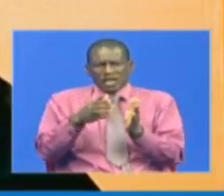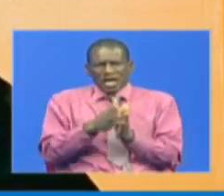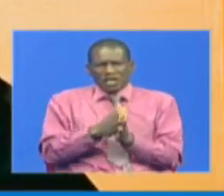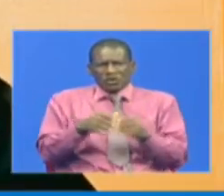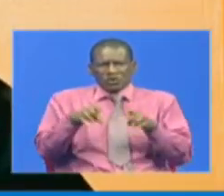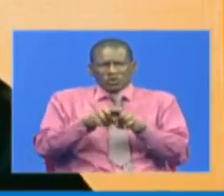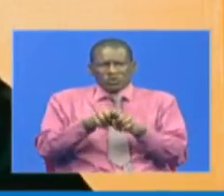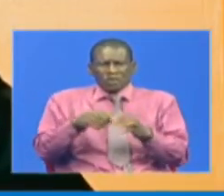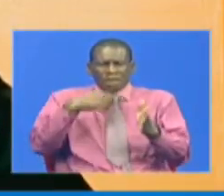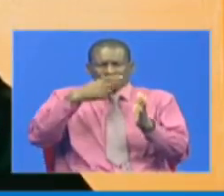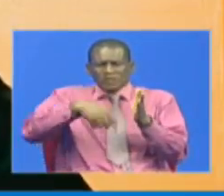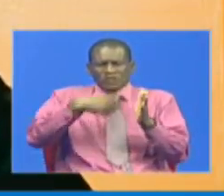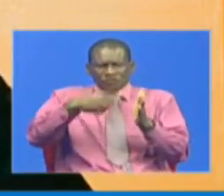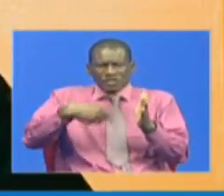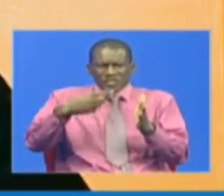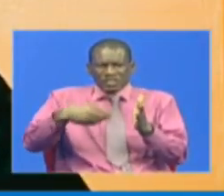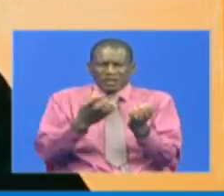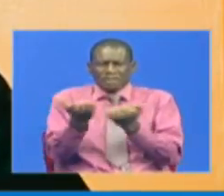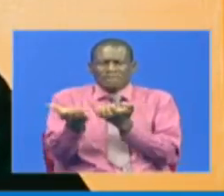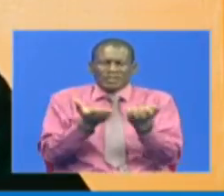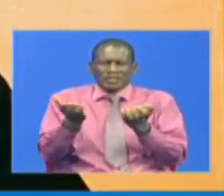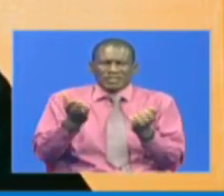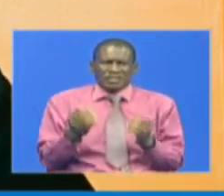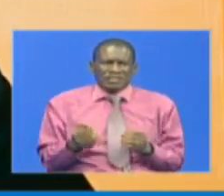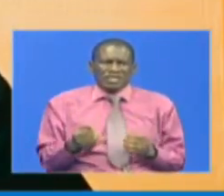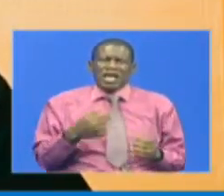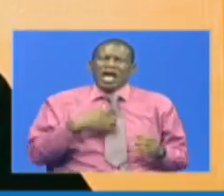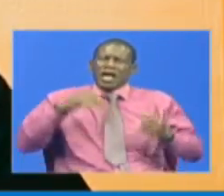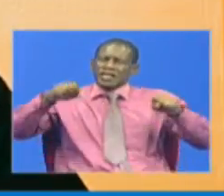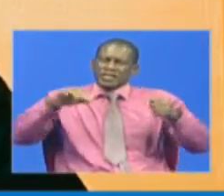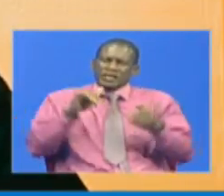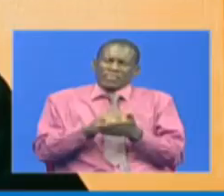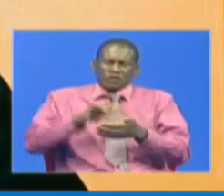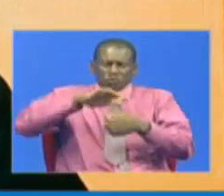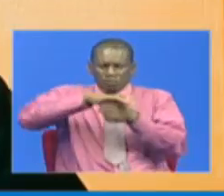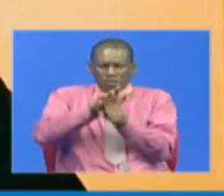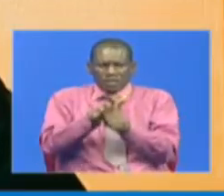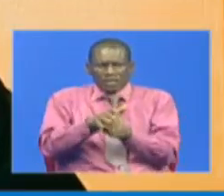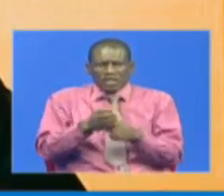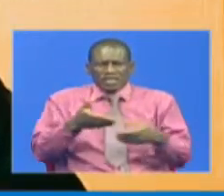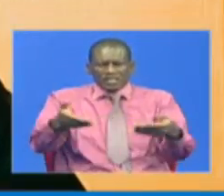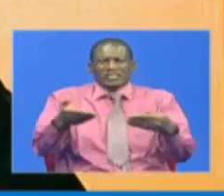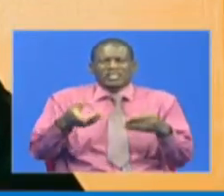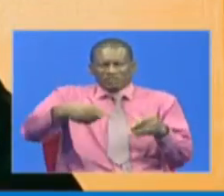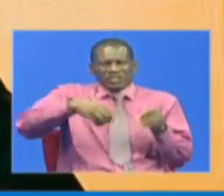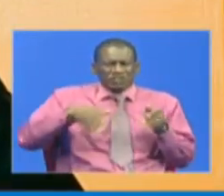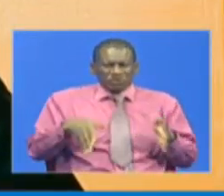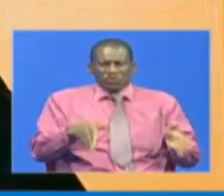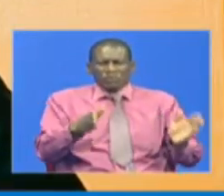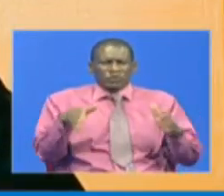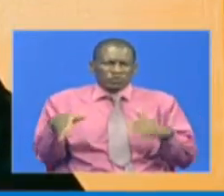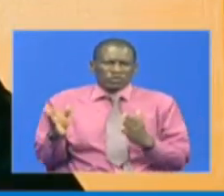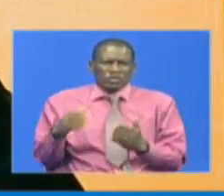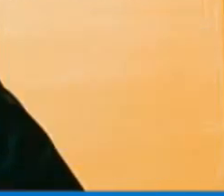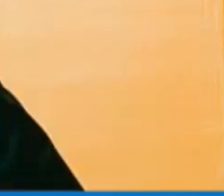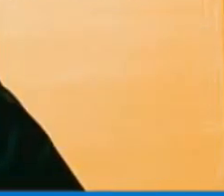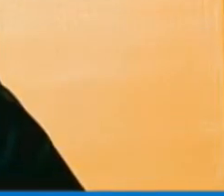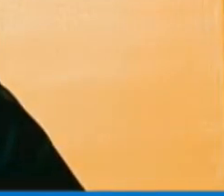even manufacturing, businesses, I agree that COVID is giving us an opportunity to really look